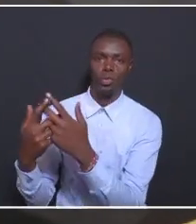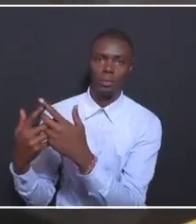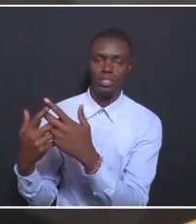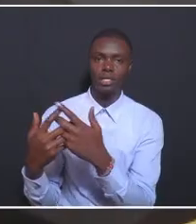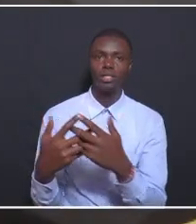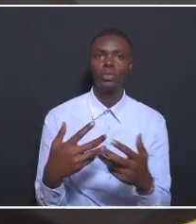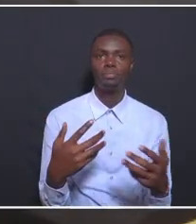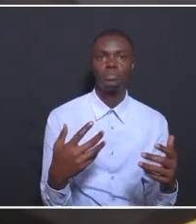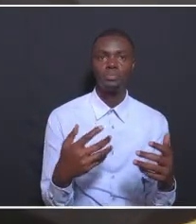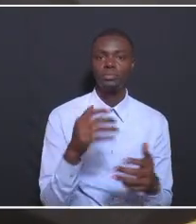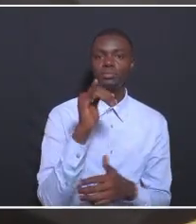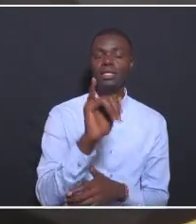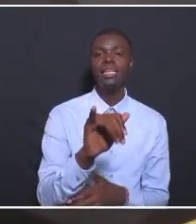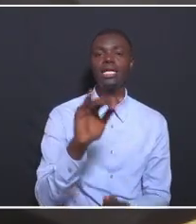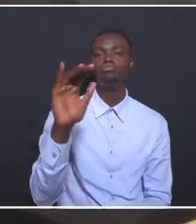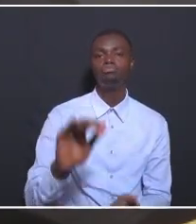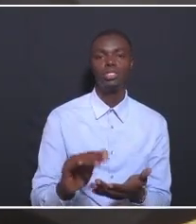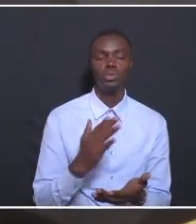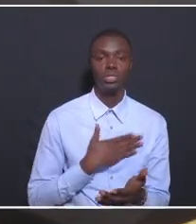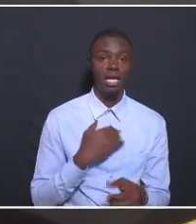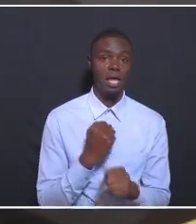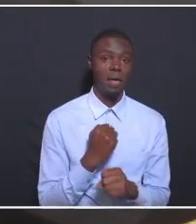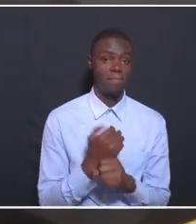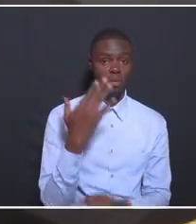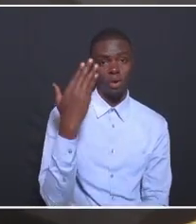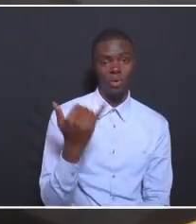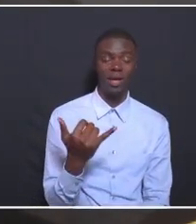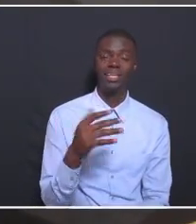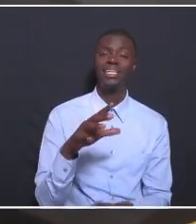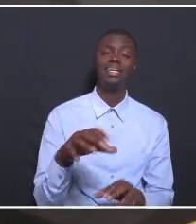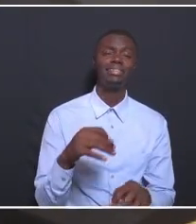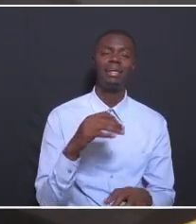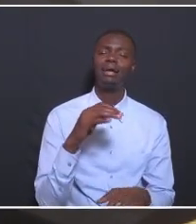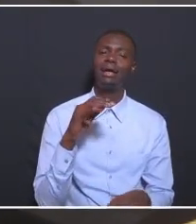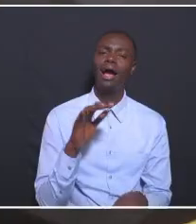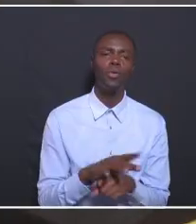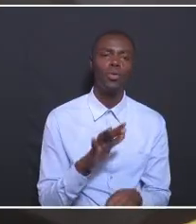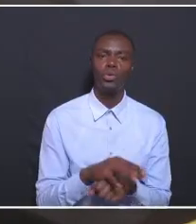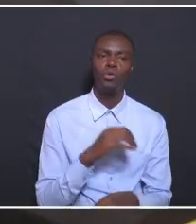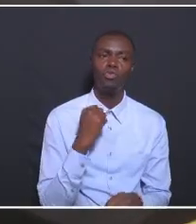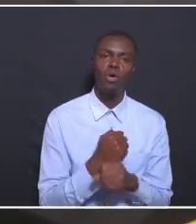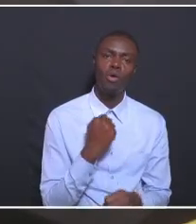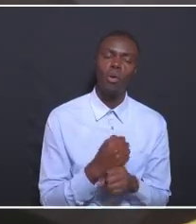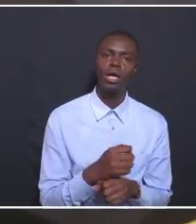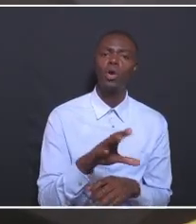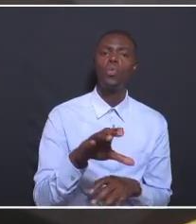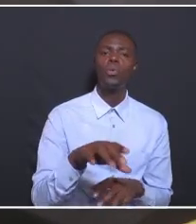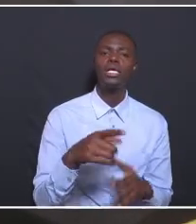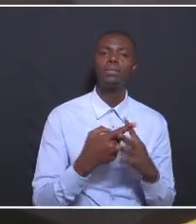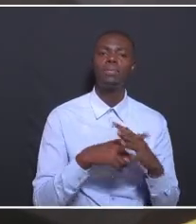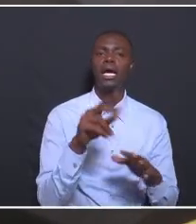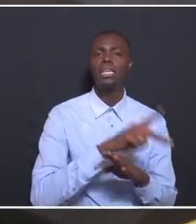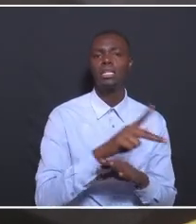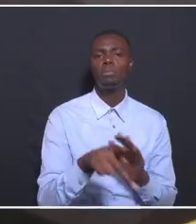that helped reduce my work, because, you know, it can take a lot of time. We began the project sometime